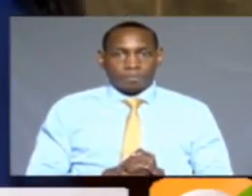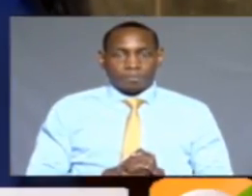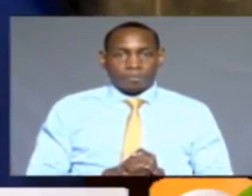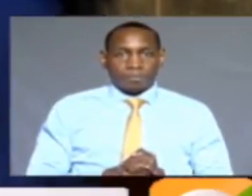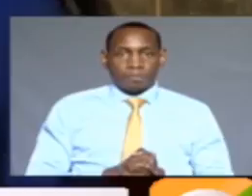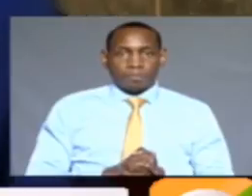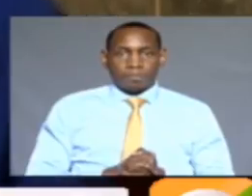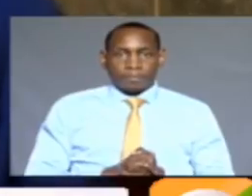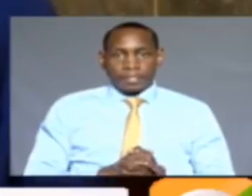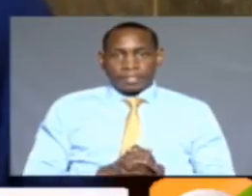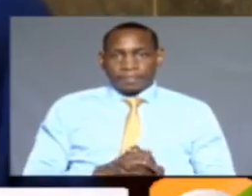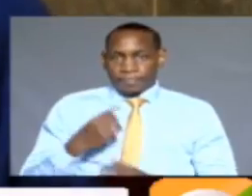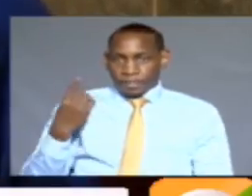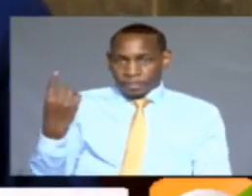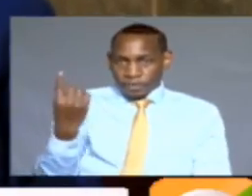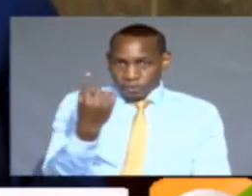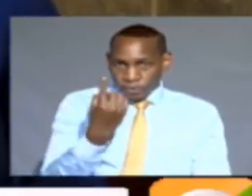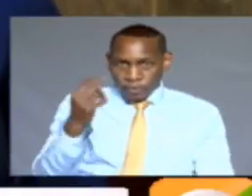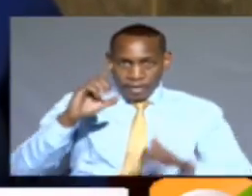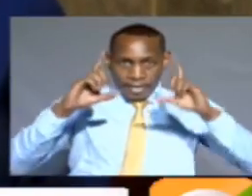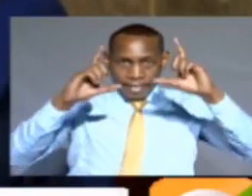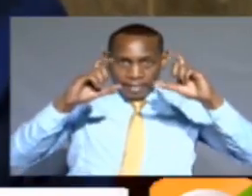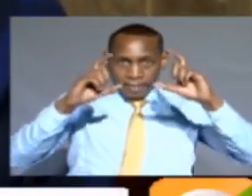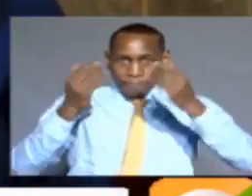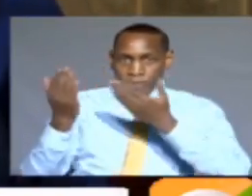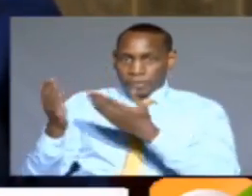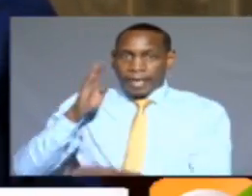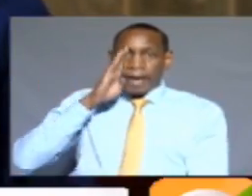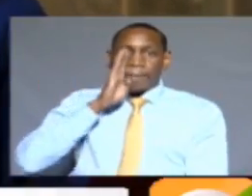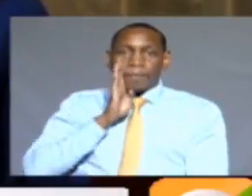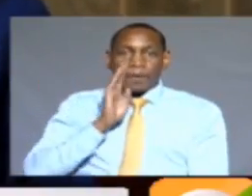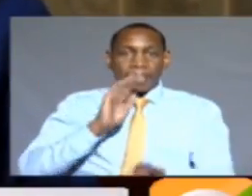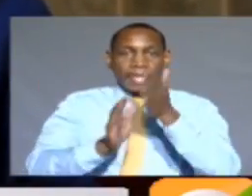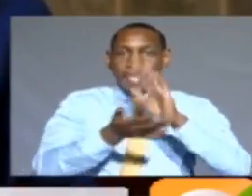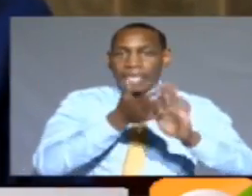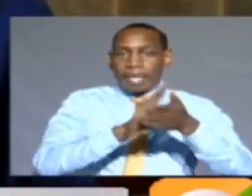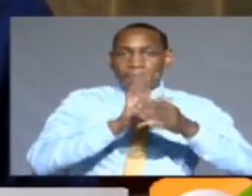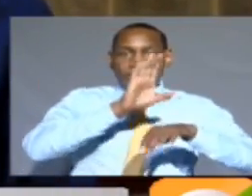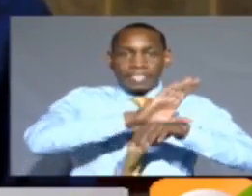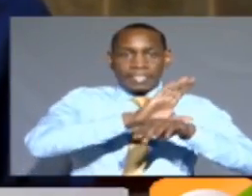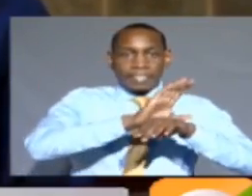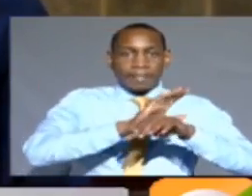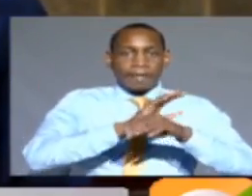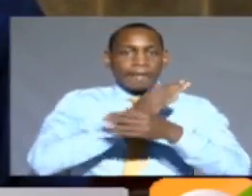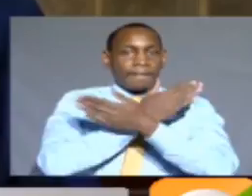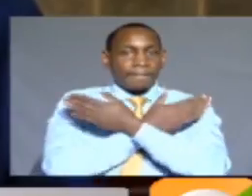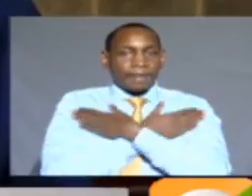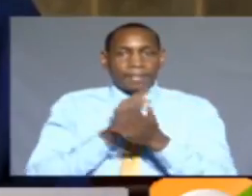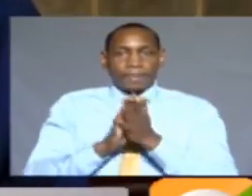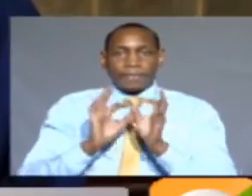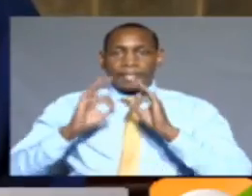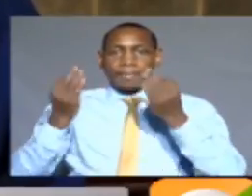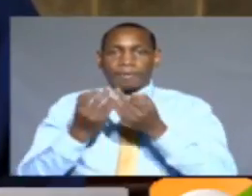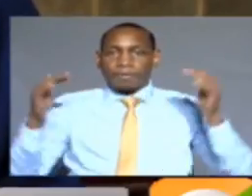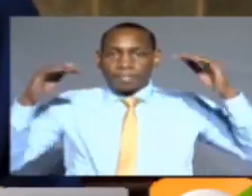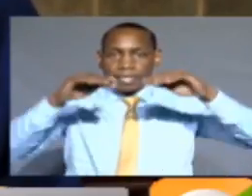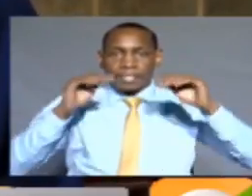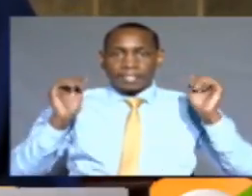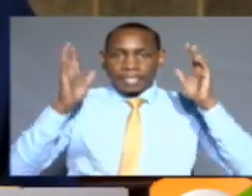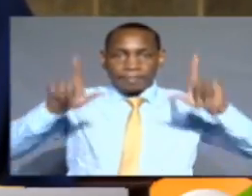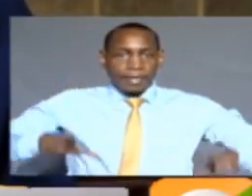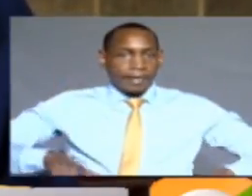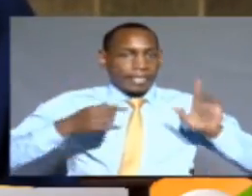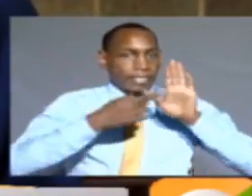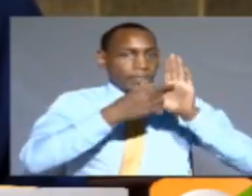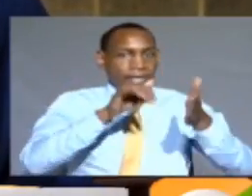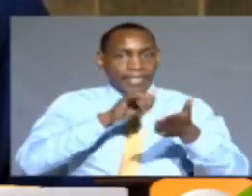It remains to be the only photo of Bob Collymore in an empty church where friends and family gathered to celebrate his life, an